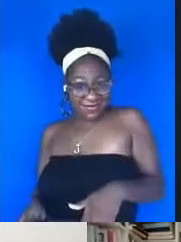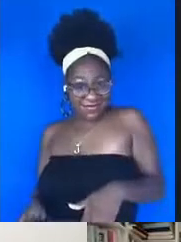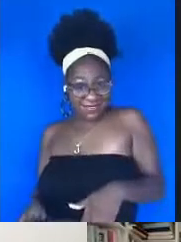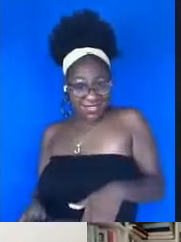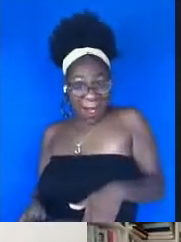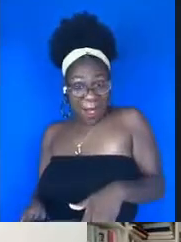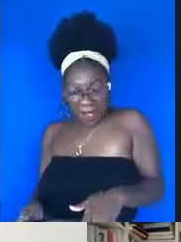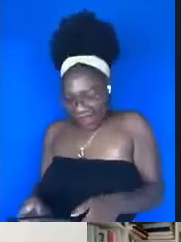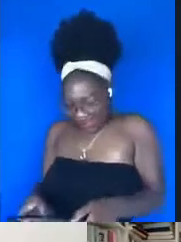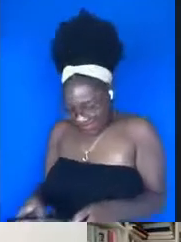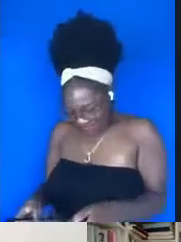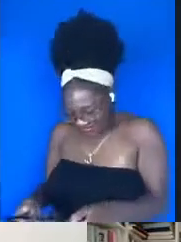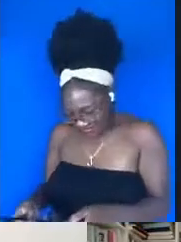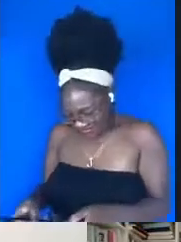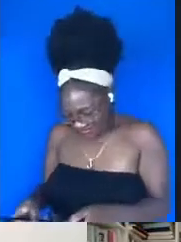come.